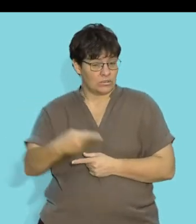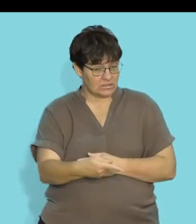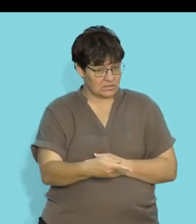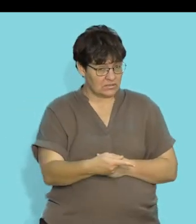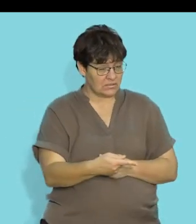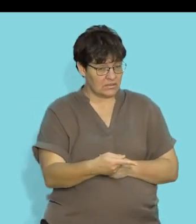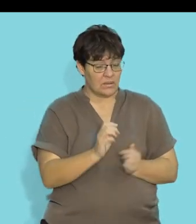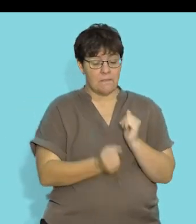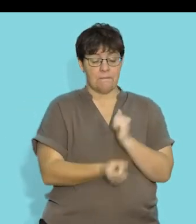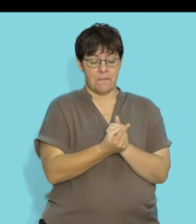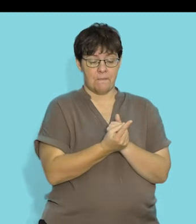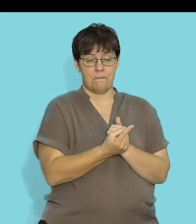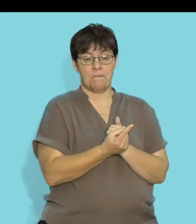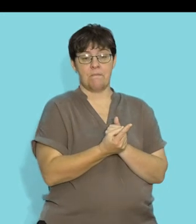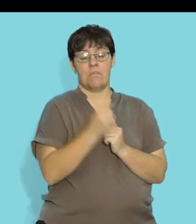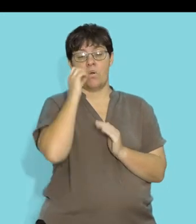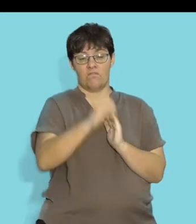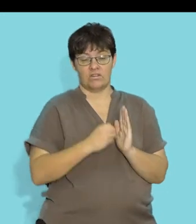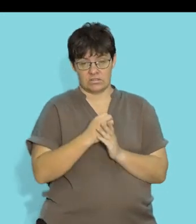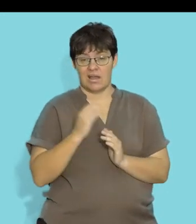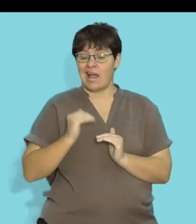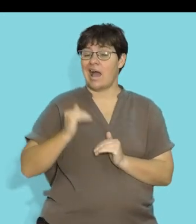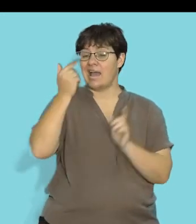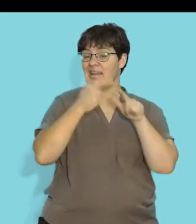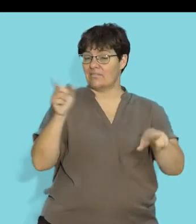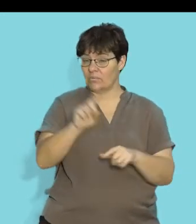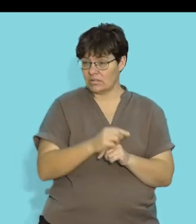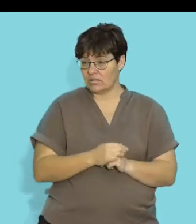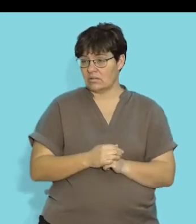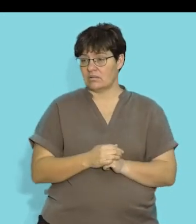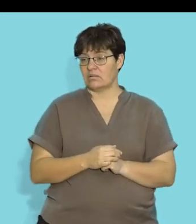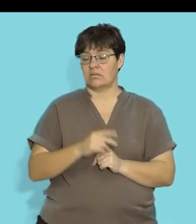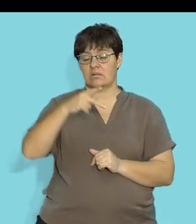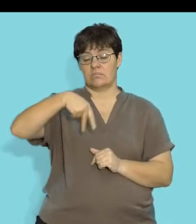hormone that's secreted by the ovaries causing ovulation would be high levels of